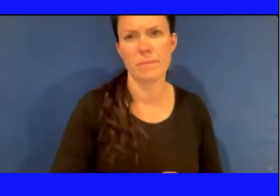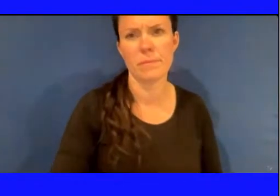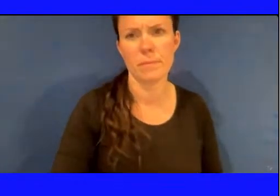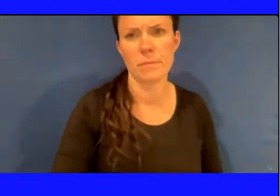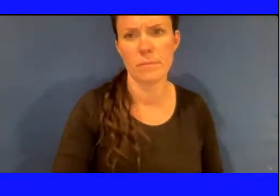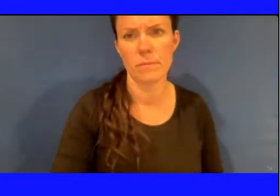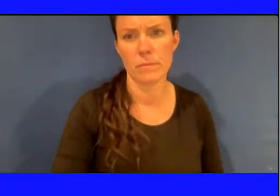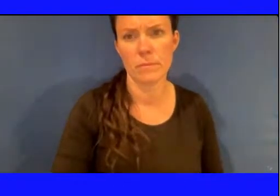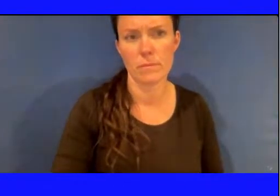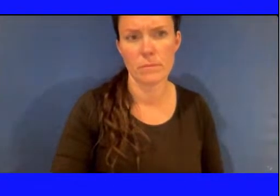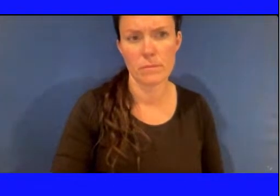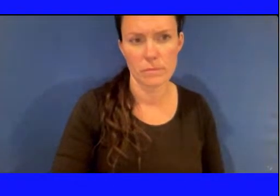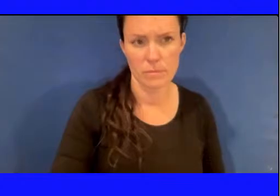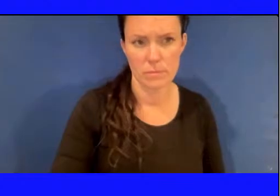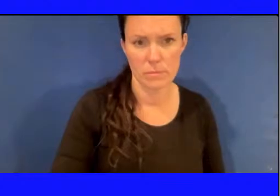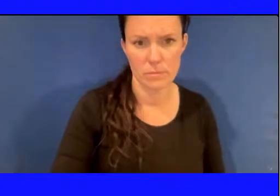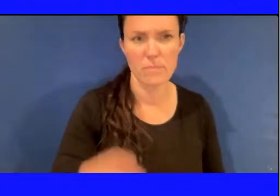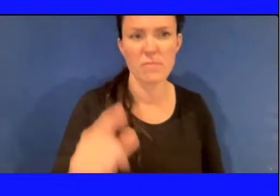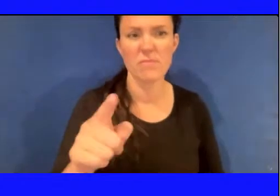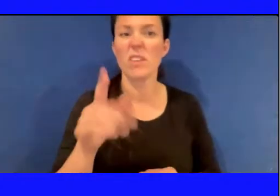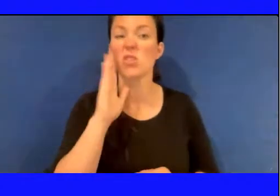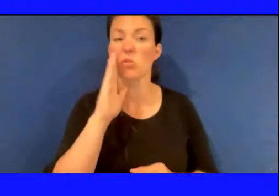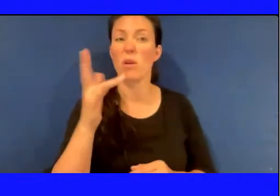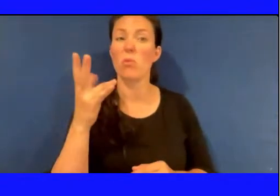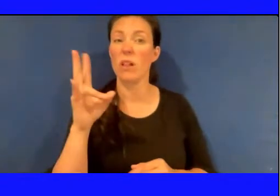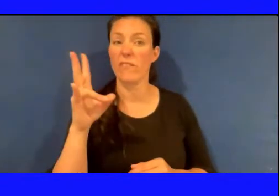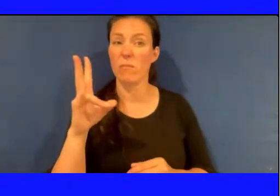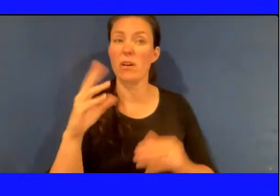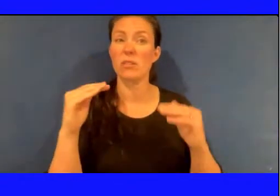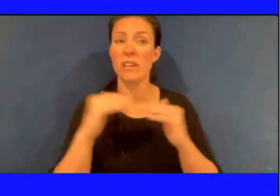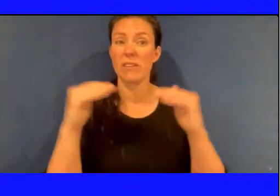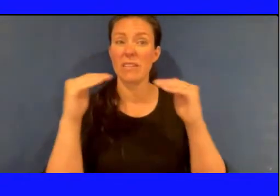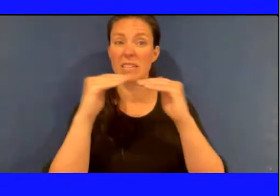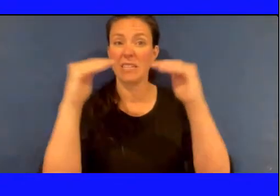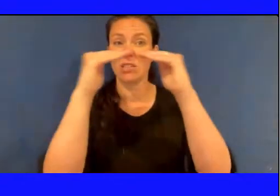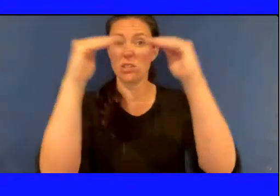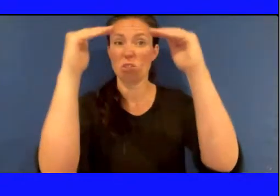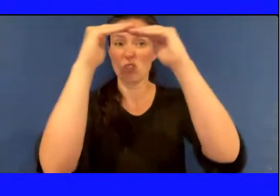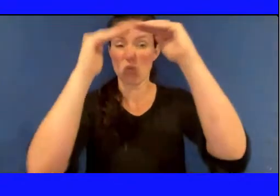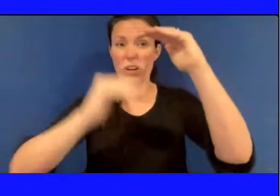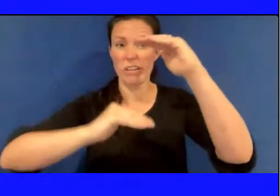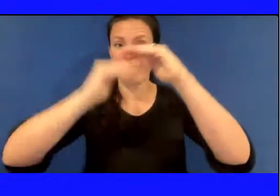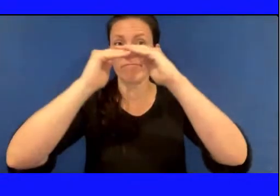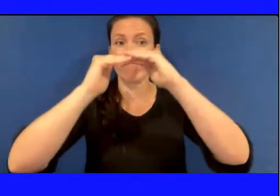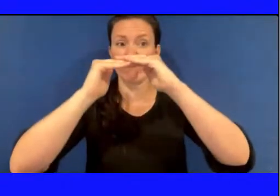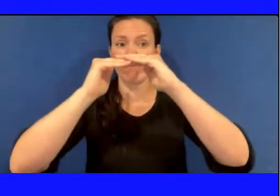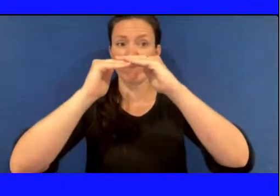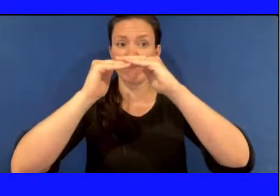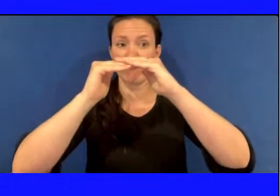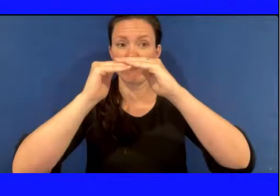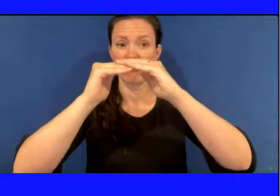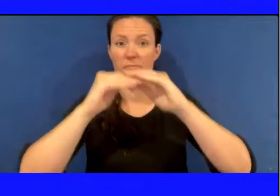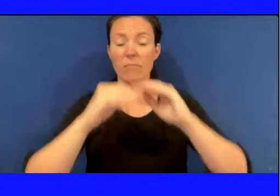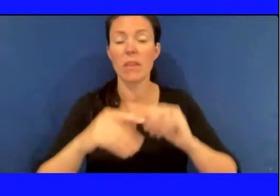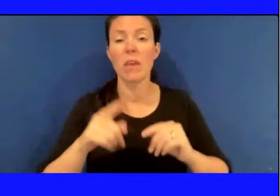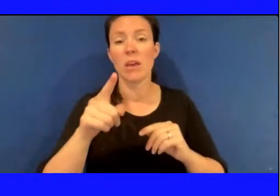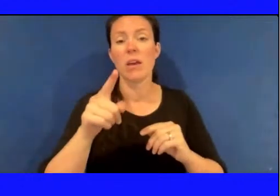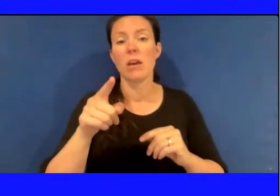So the building itself is going to be about 17 stories at its highest point. We presented a different